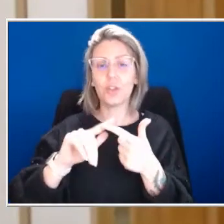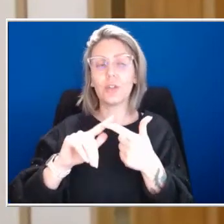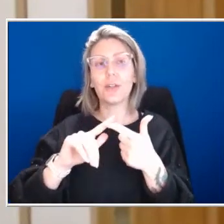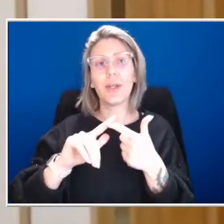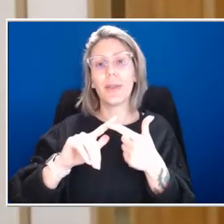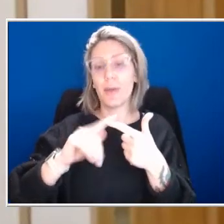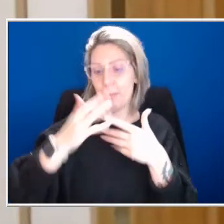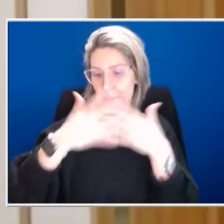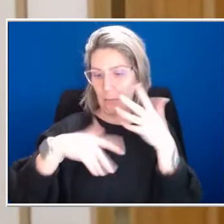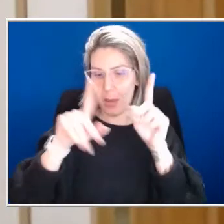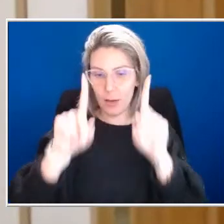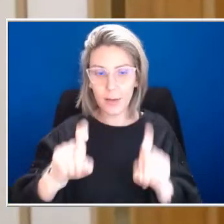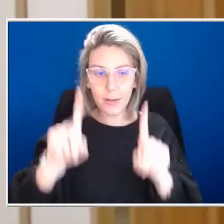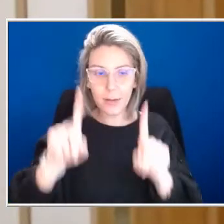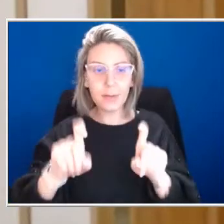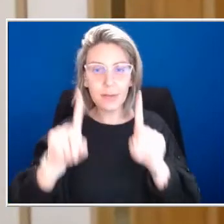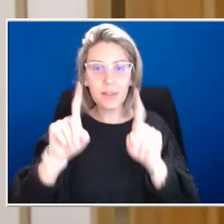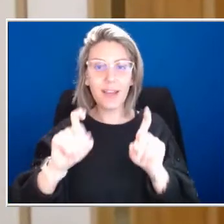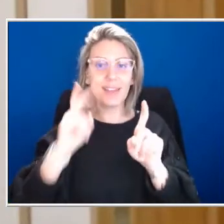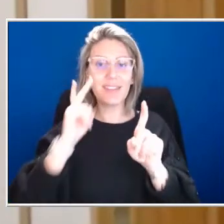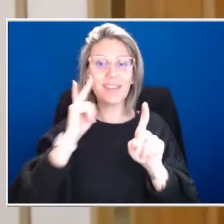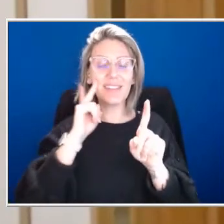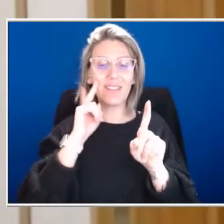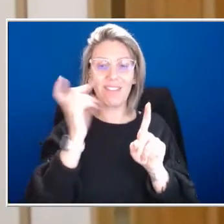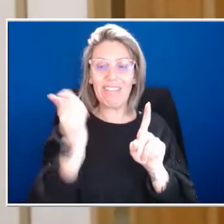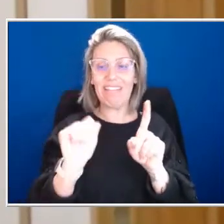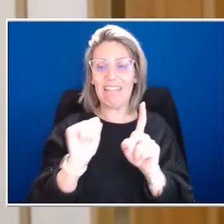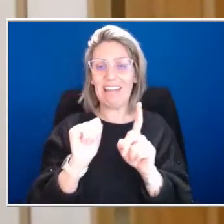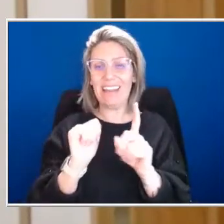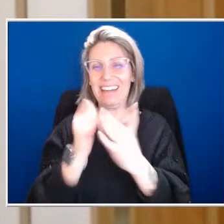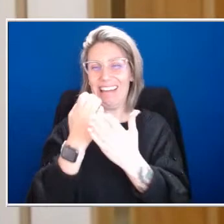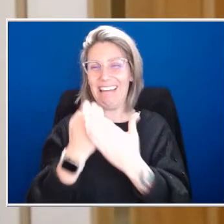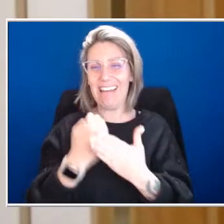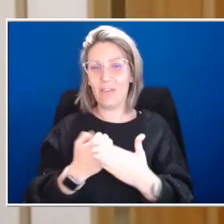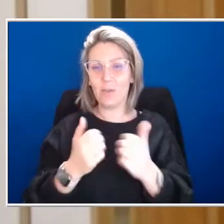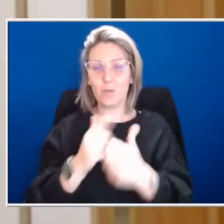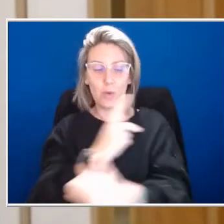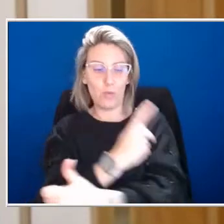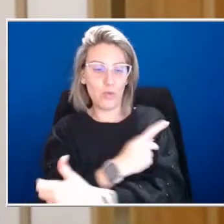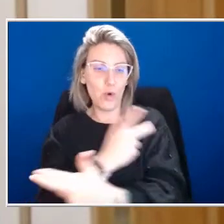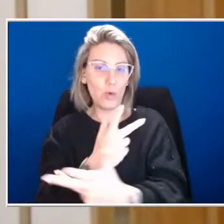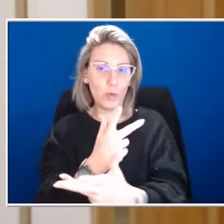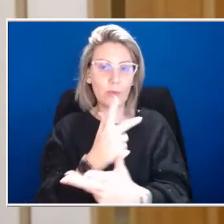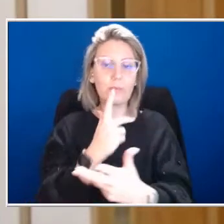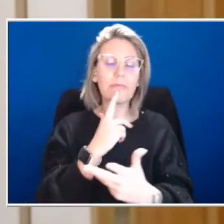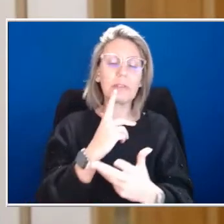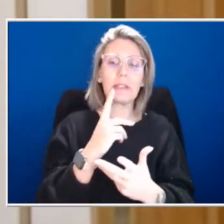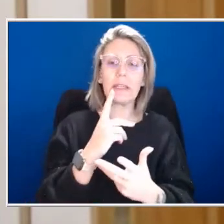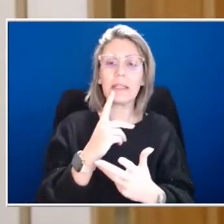to see if there is any evidence of these protein products. We call them light chains in the